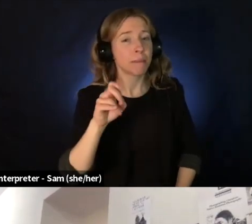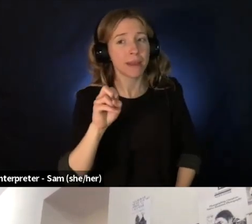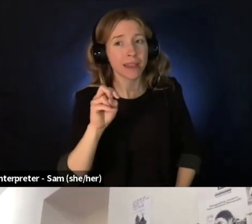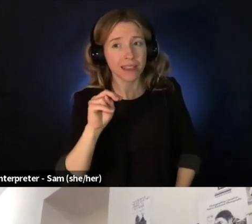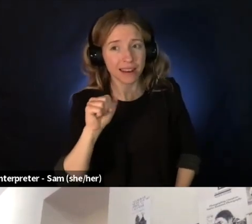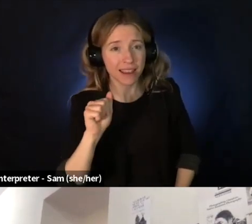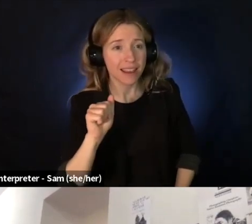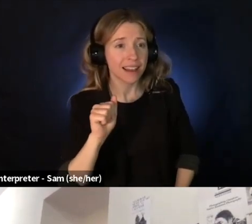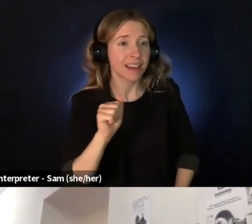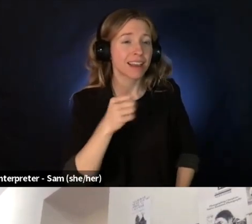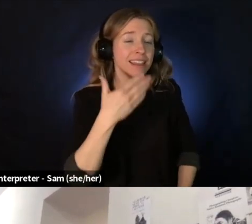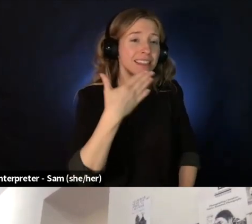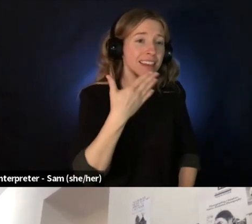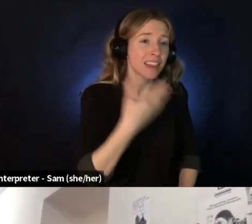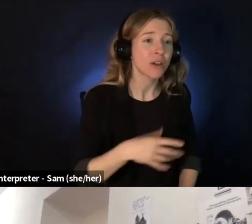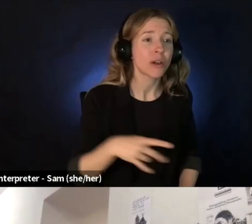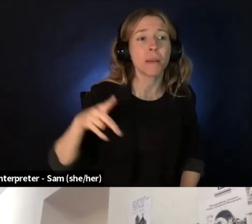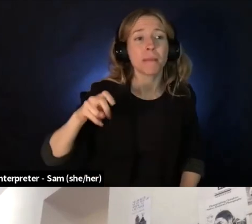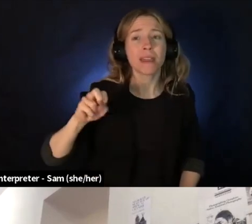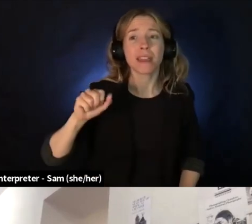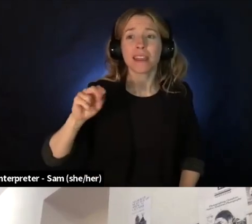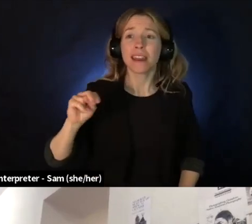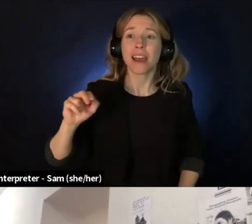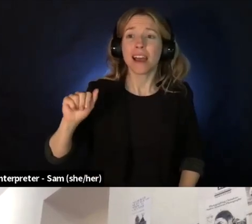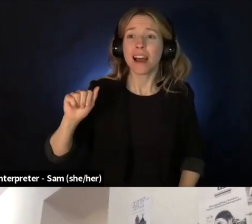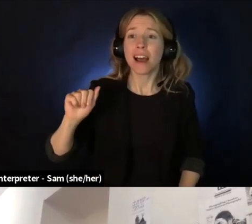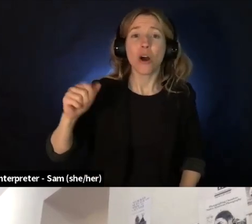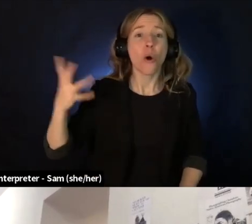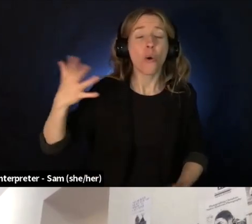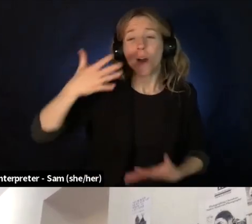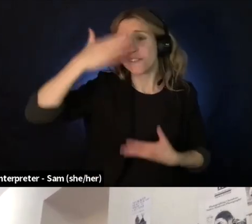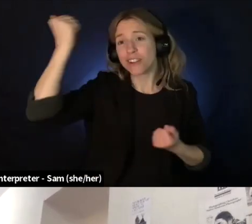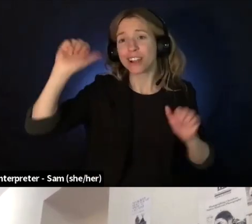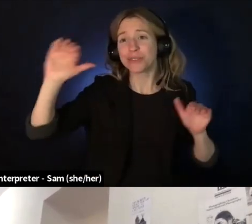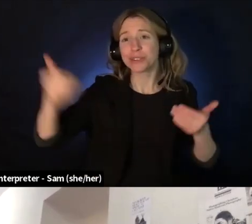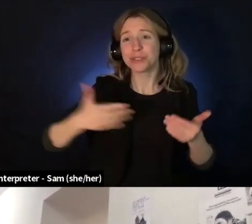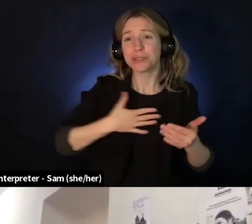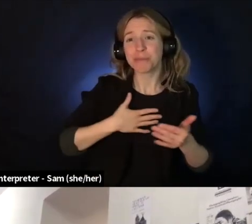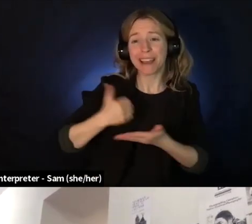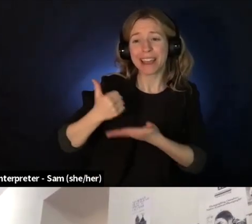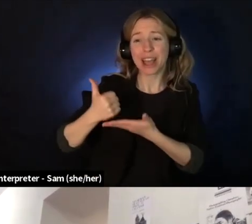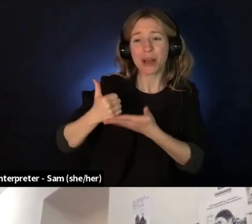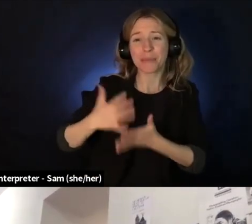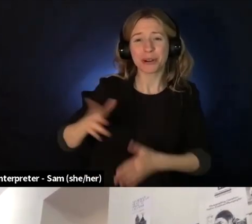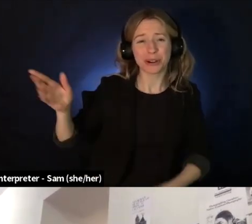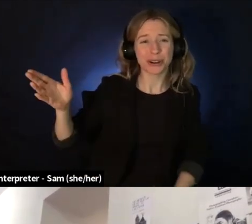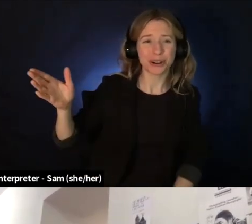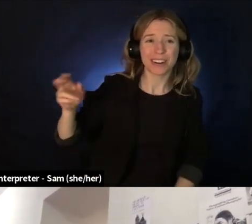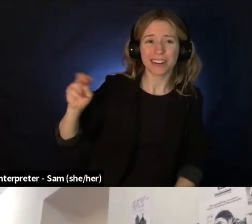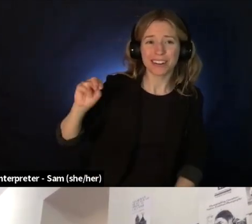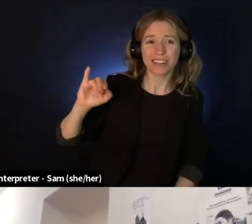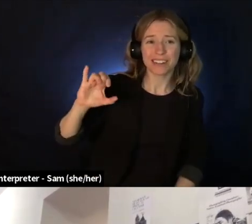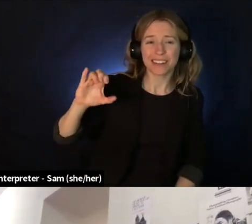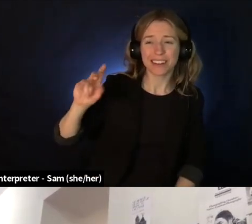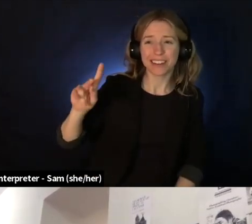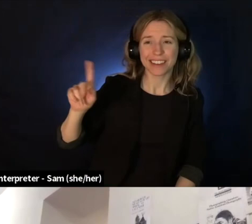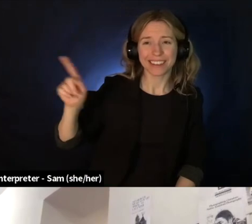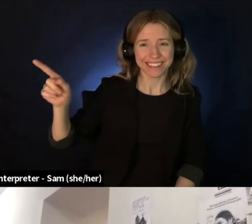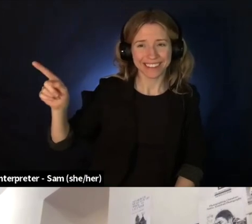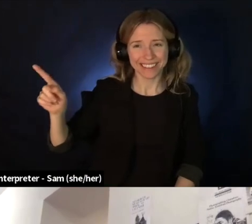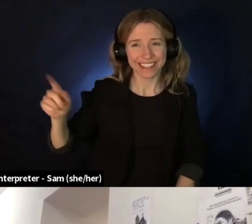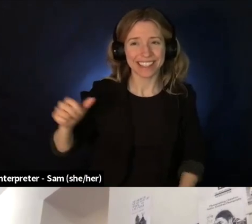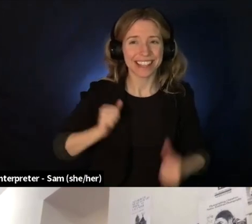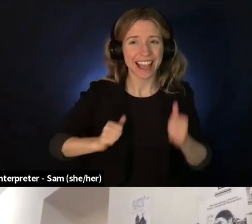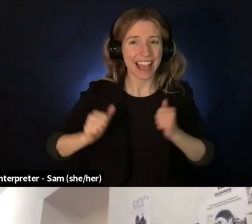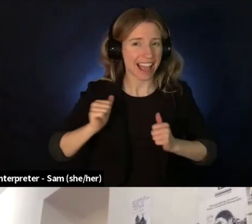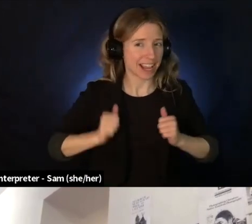I didn't get to introduce my helper, Nick. Okay. Nick is an actor who